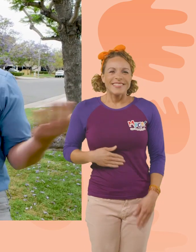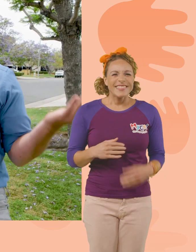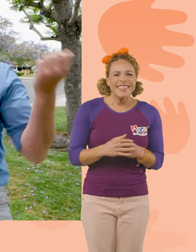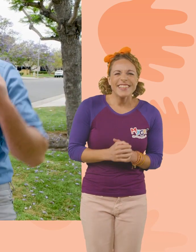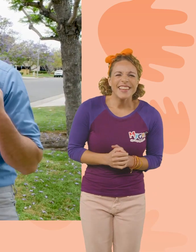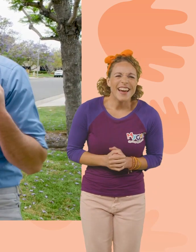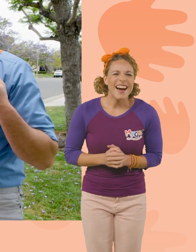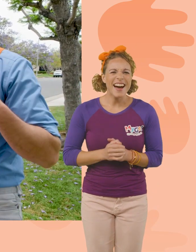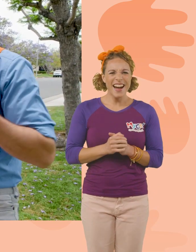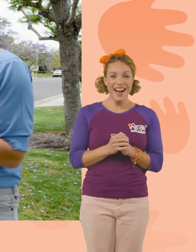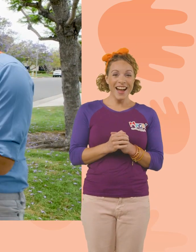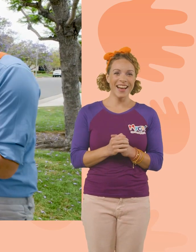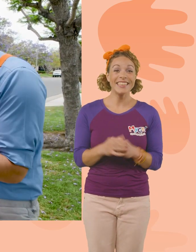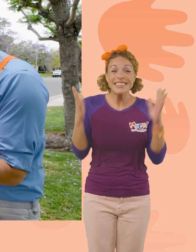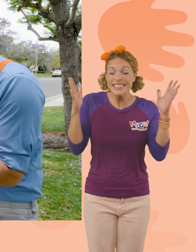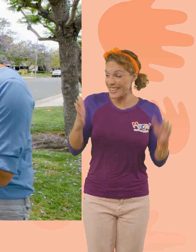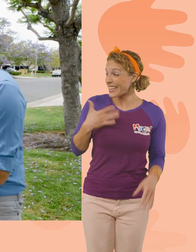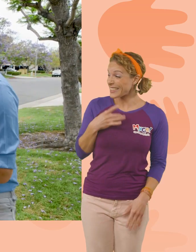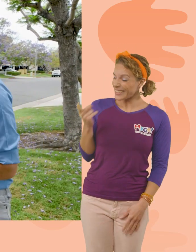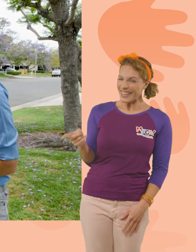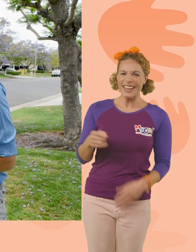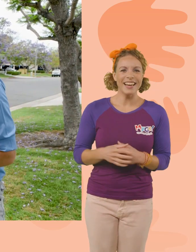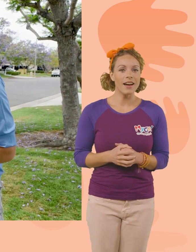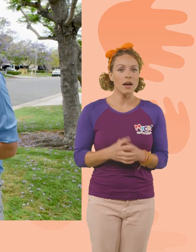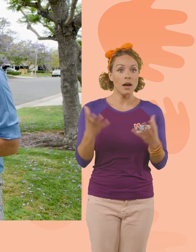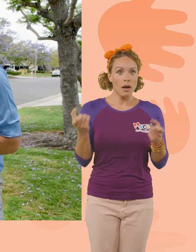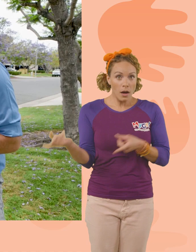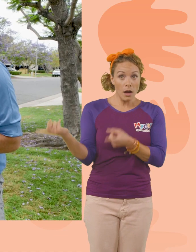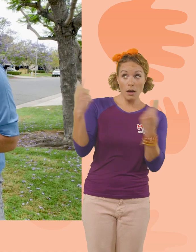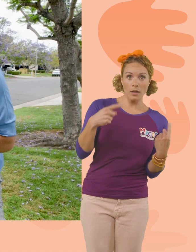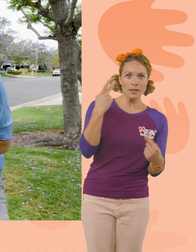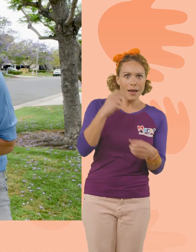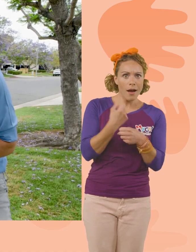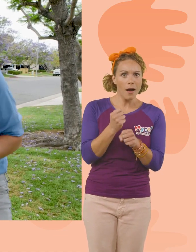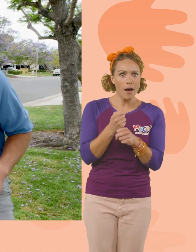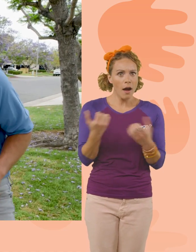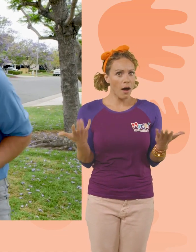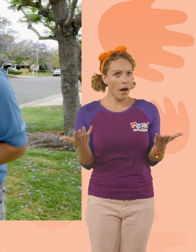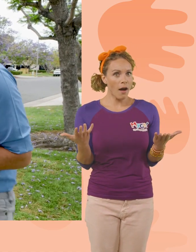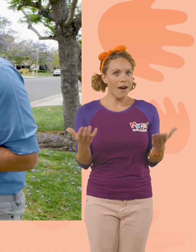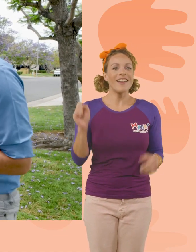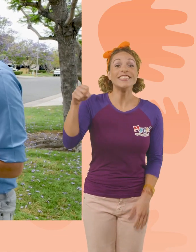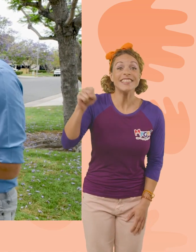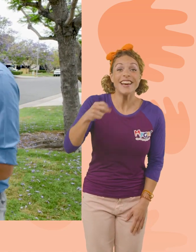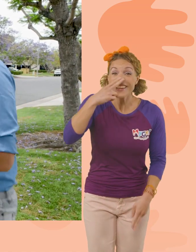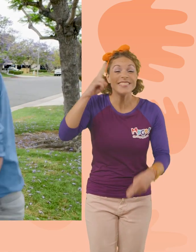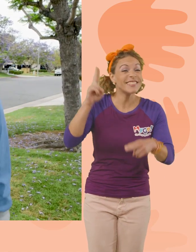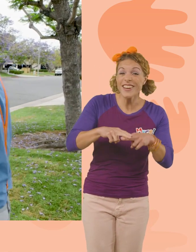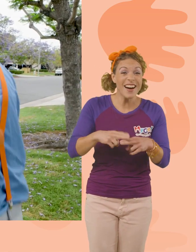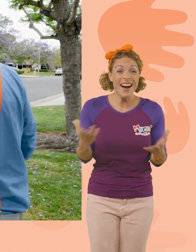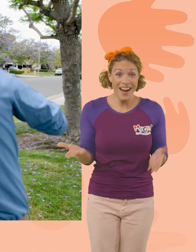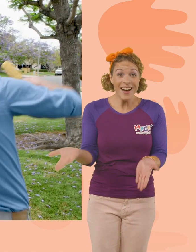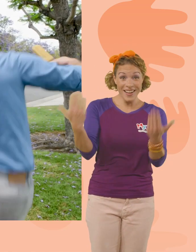That is so yummy! Yeah, glad you like it. Do you want to see how they're made? Yeah, that would be so much fun. Let's